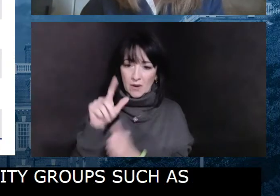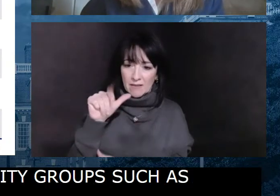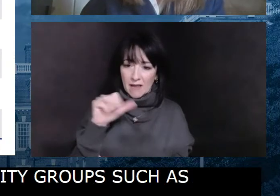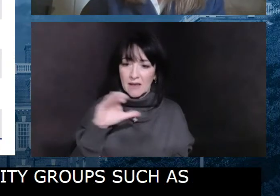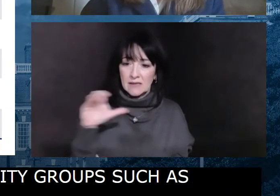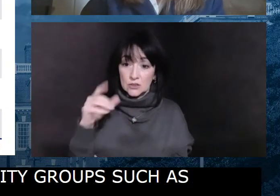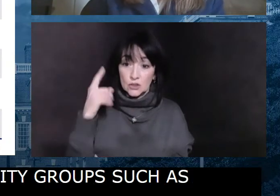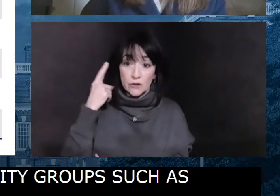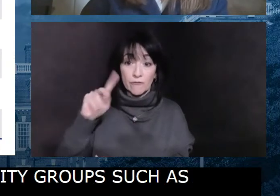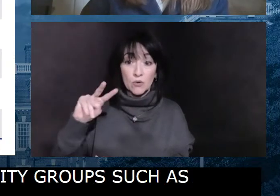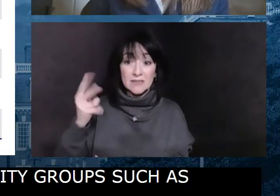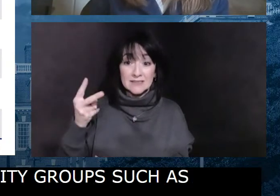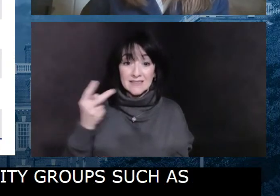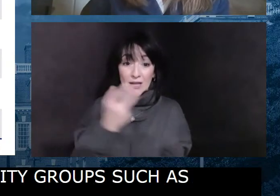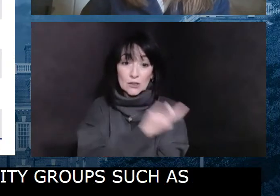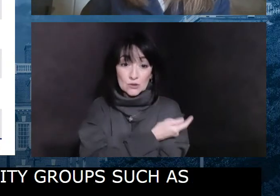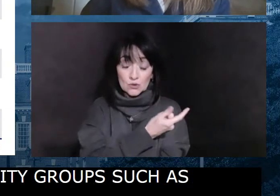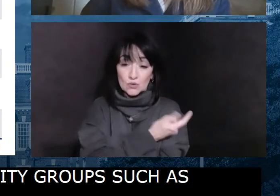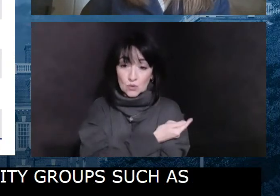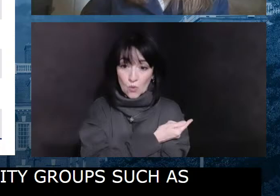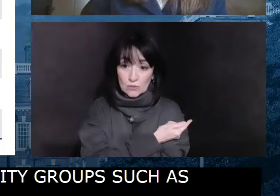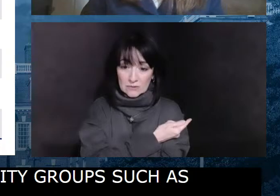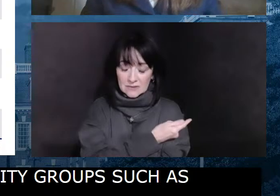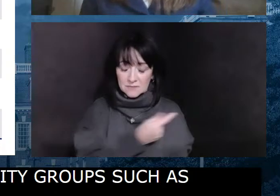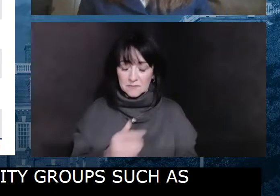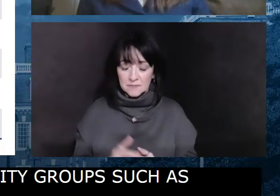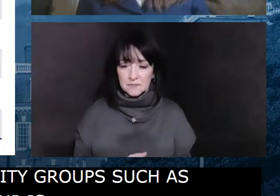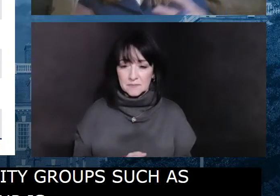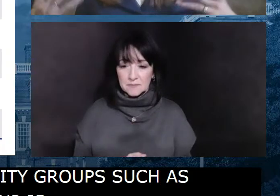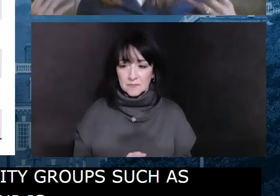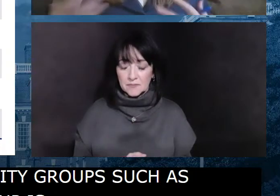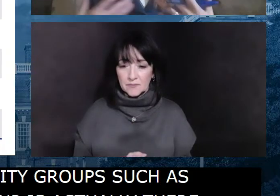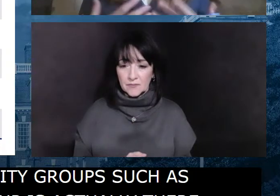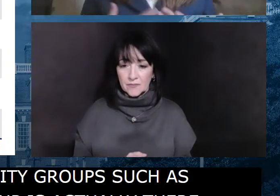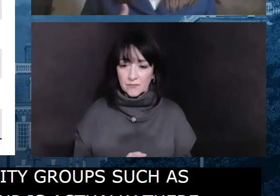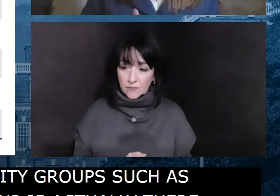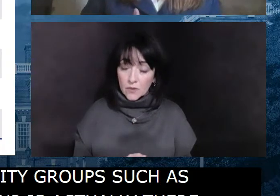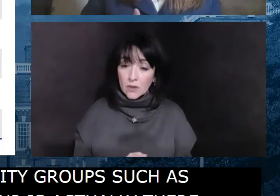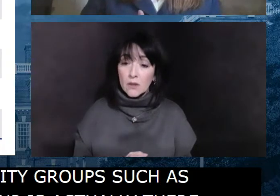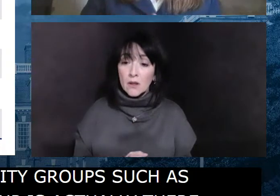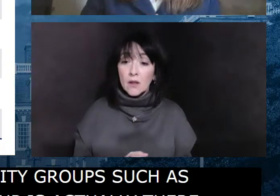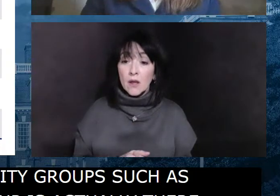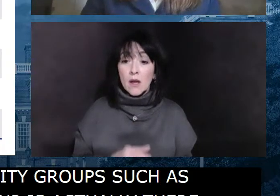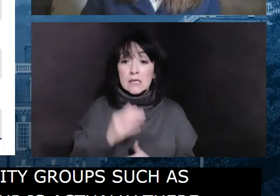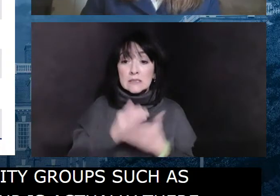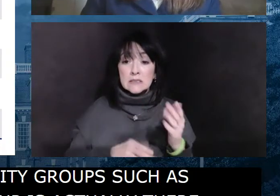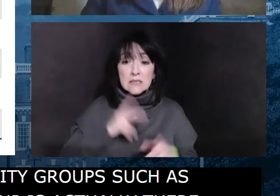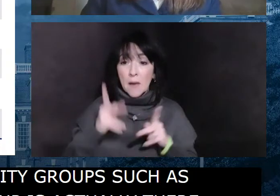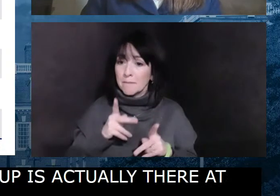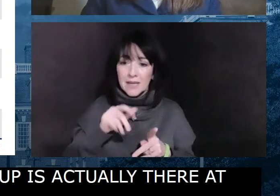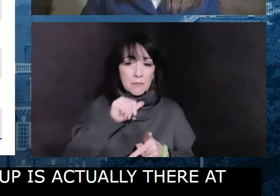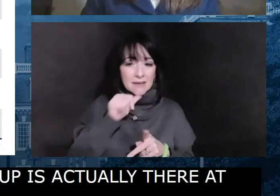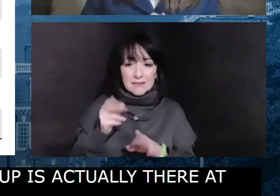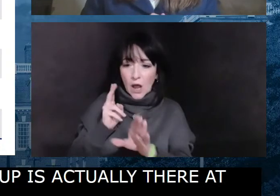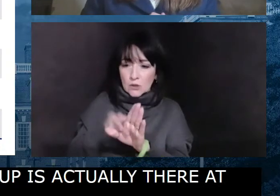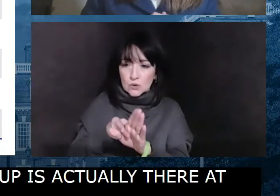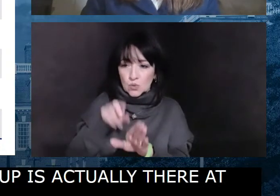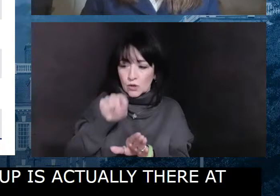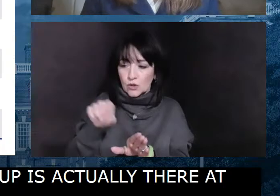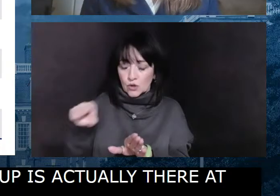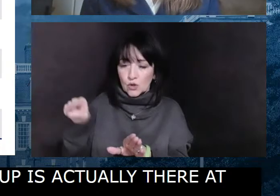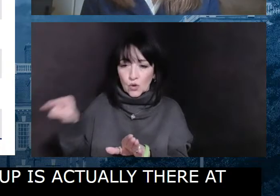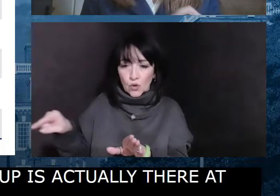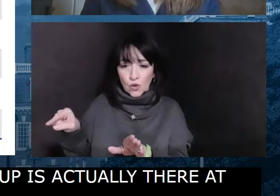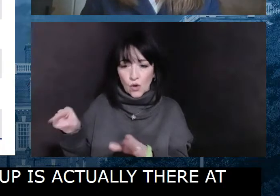who'd received their first. But for those who weren't part of those community groups, we want to